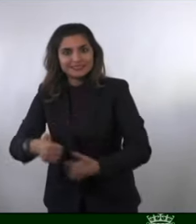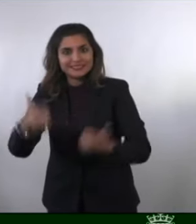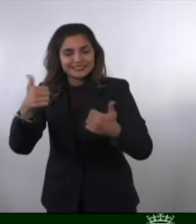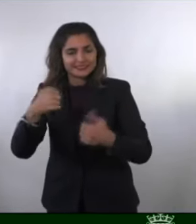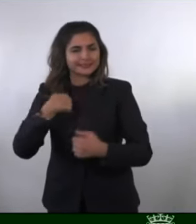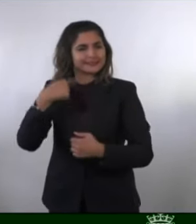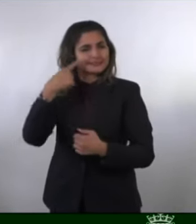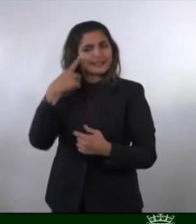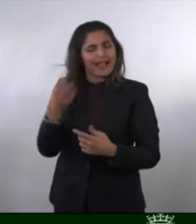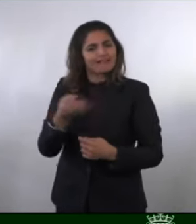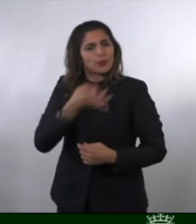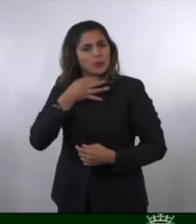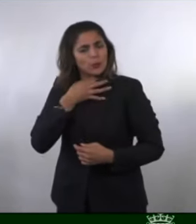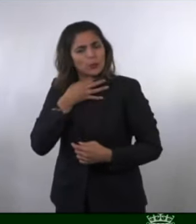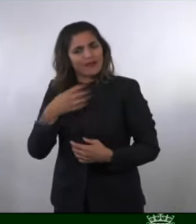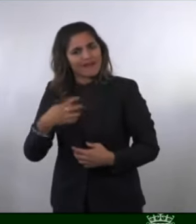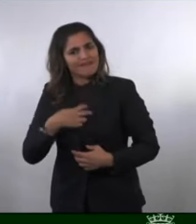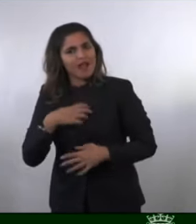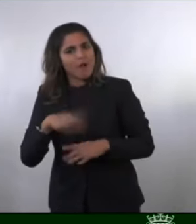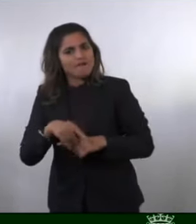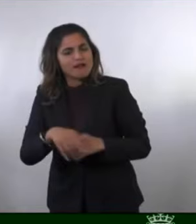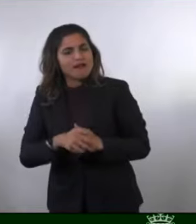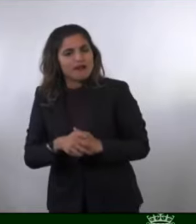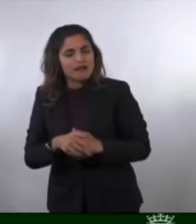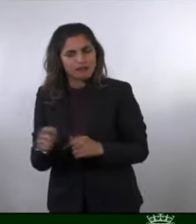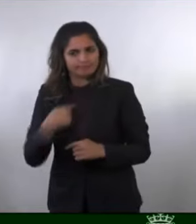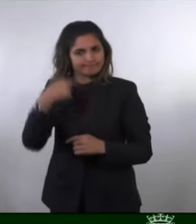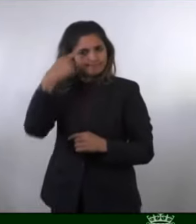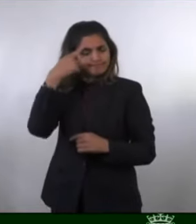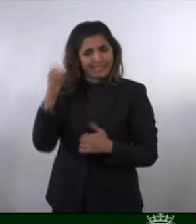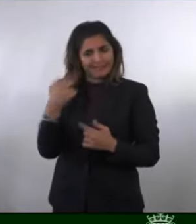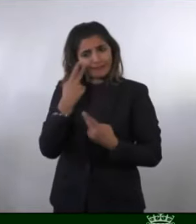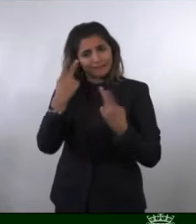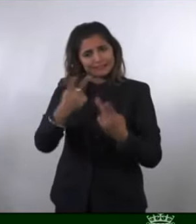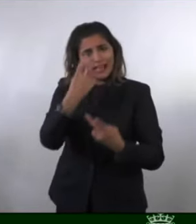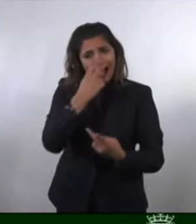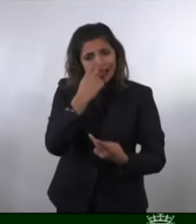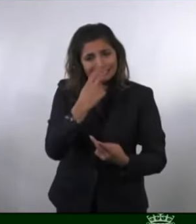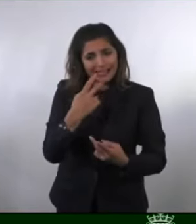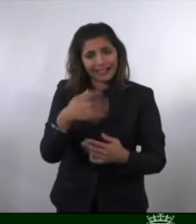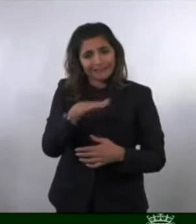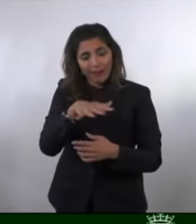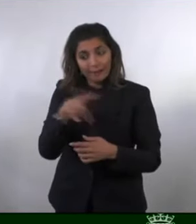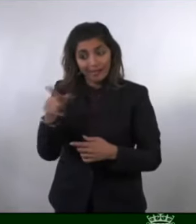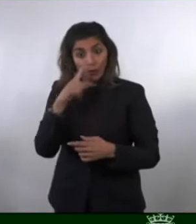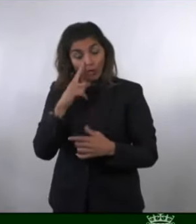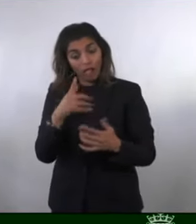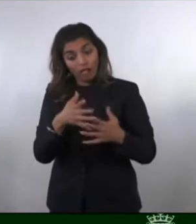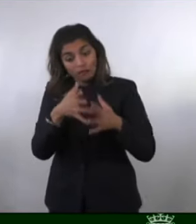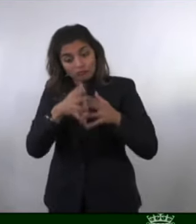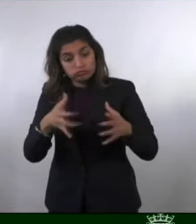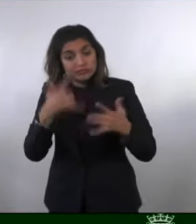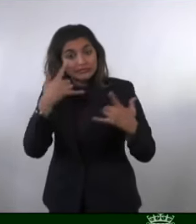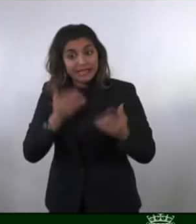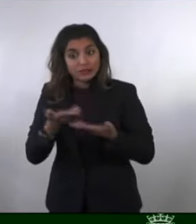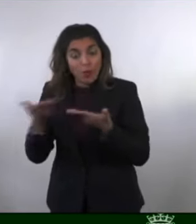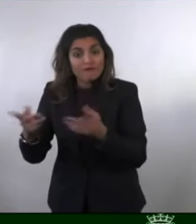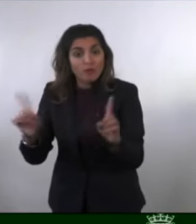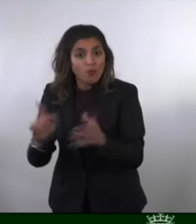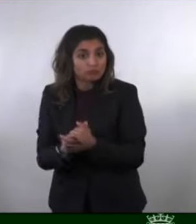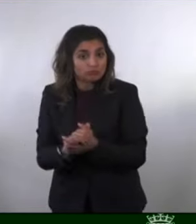get a COVID test ahead of visiting elderly relatives at Christmas, even if they don't have symptoms? Prime